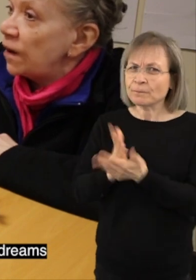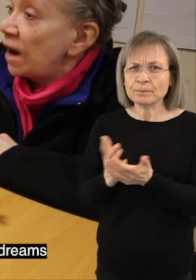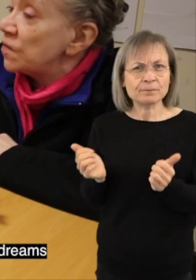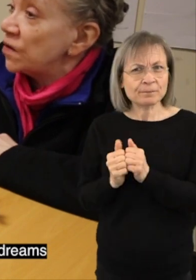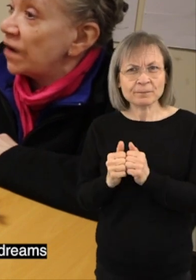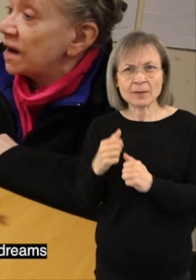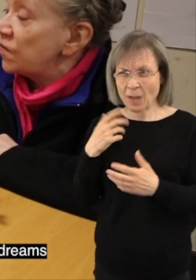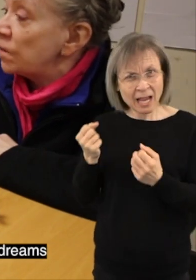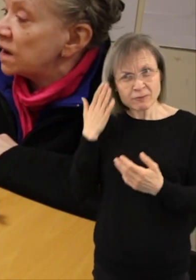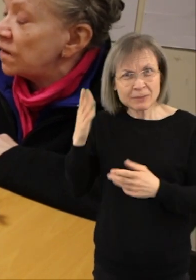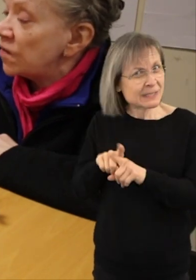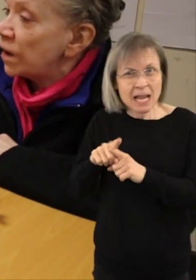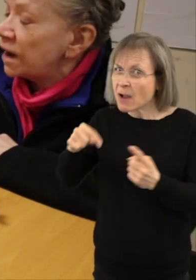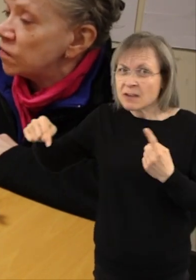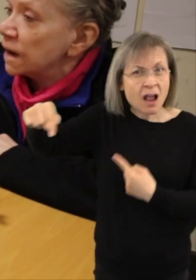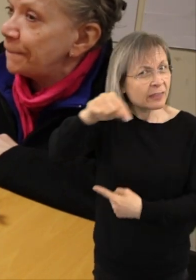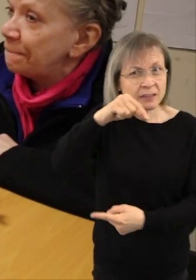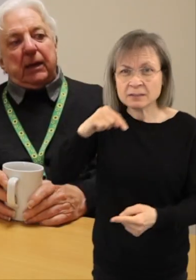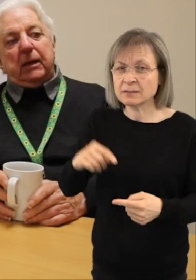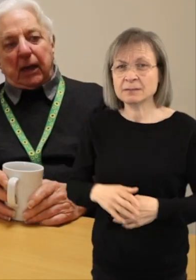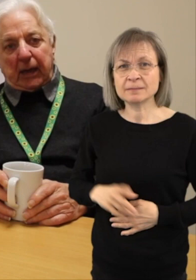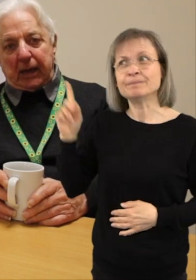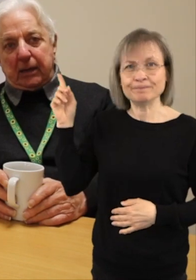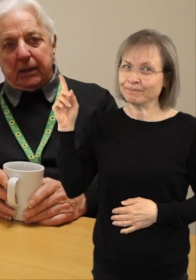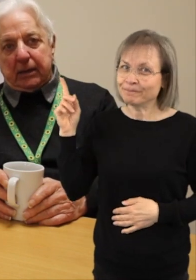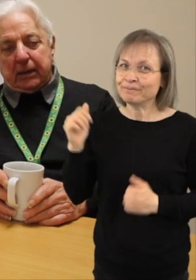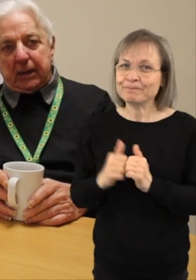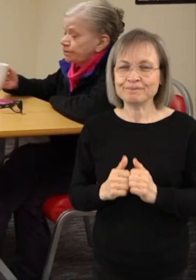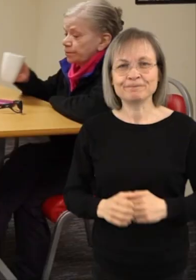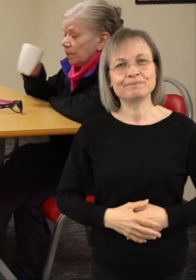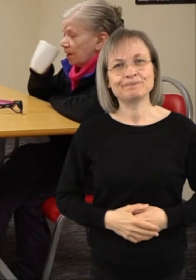definitely, we have as much right to have dreams the same as everyone else. Aye.